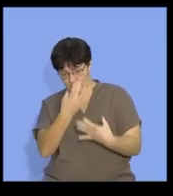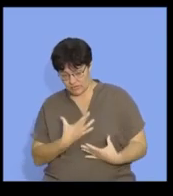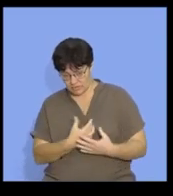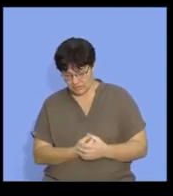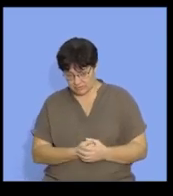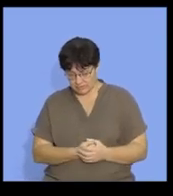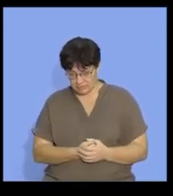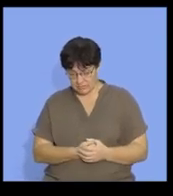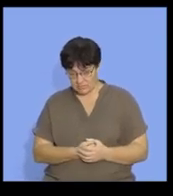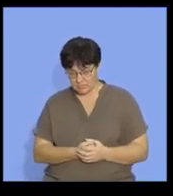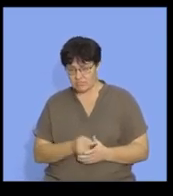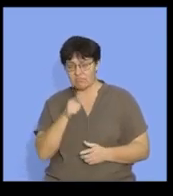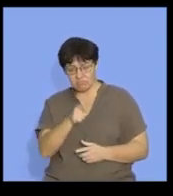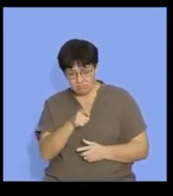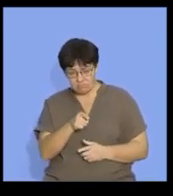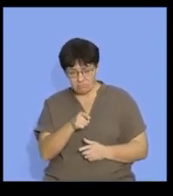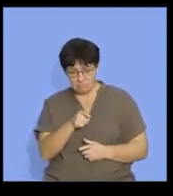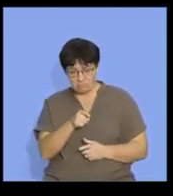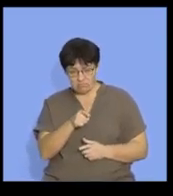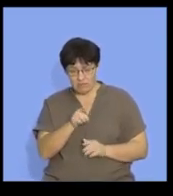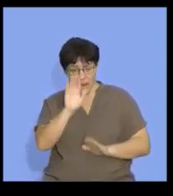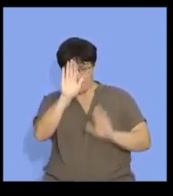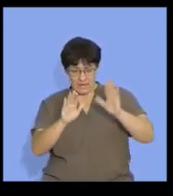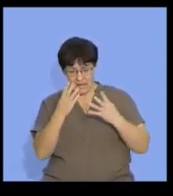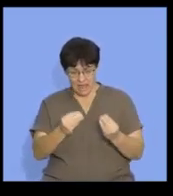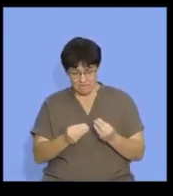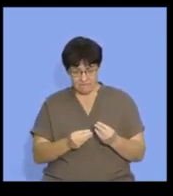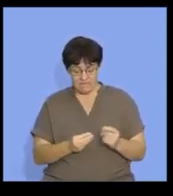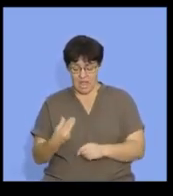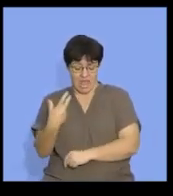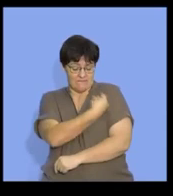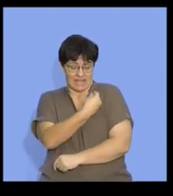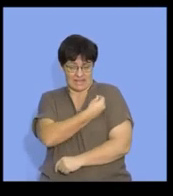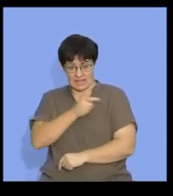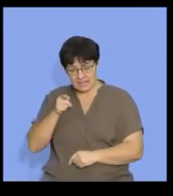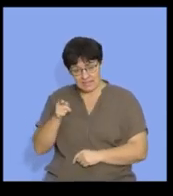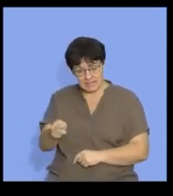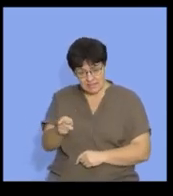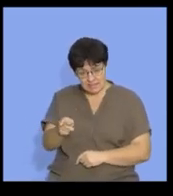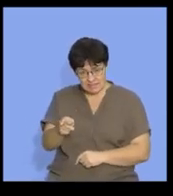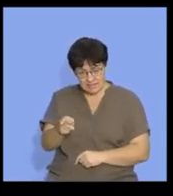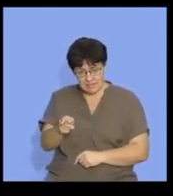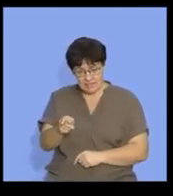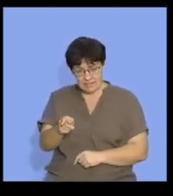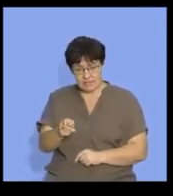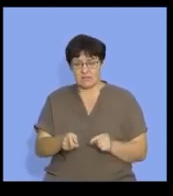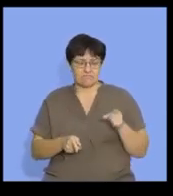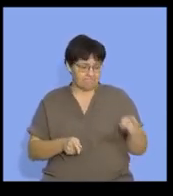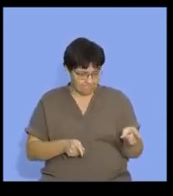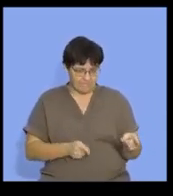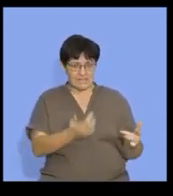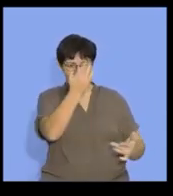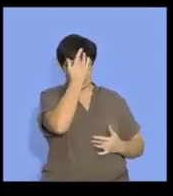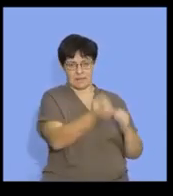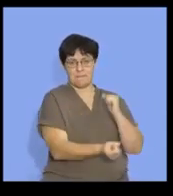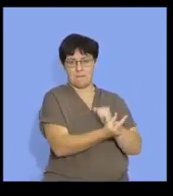Is there a pattern between vaccination and children getting